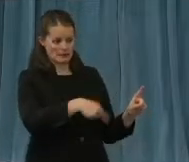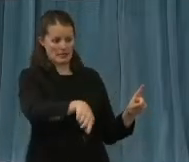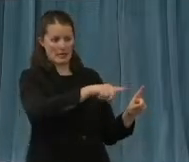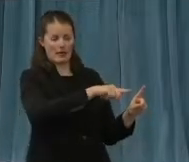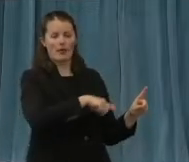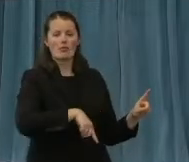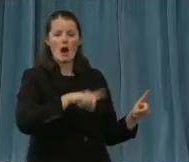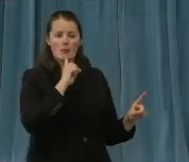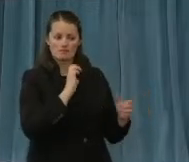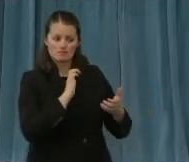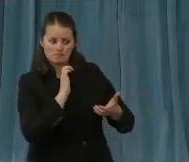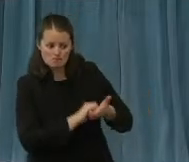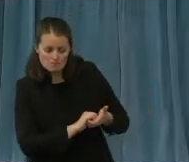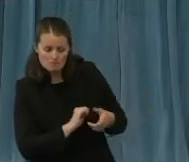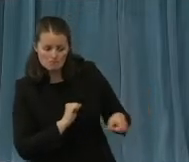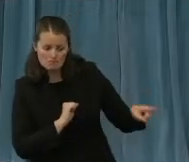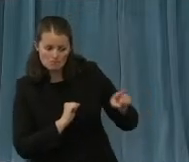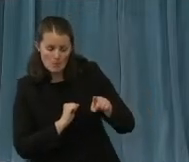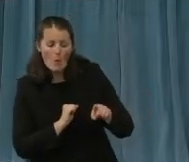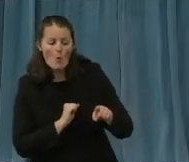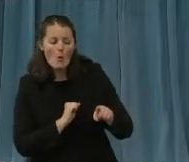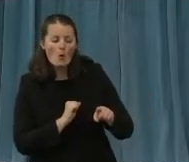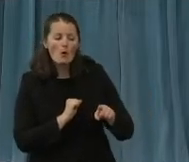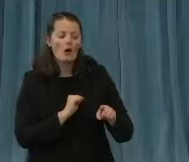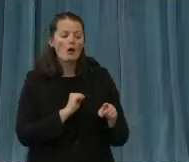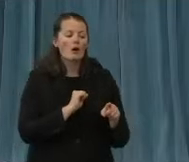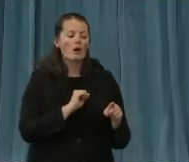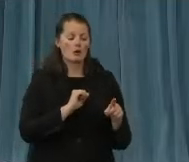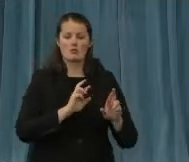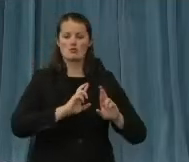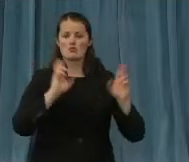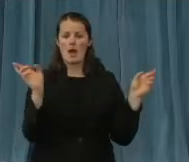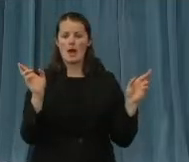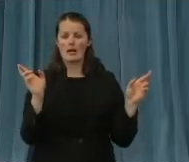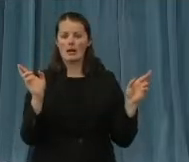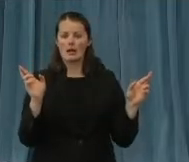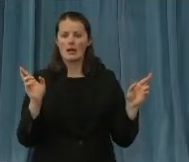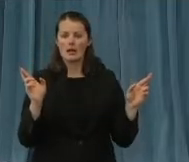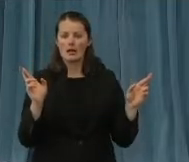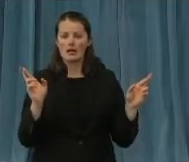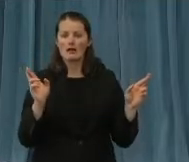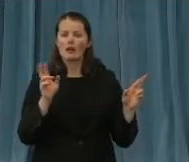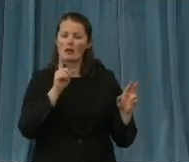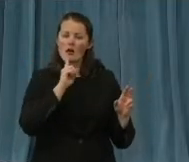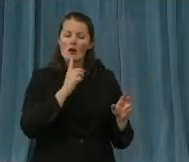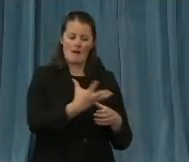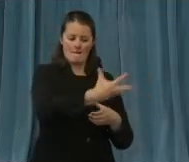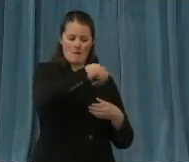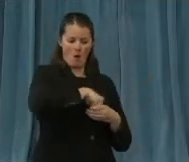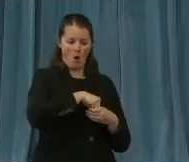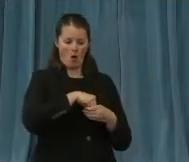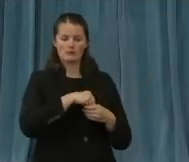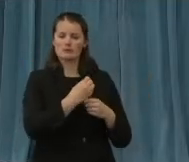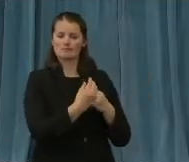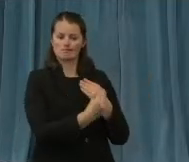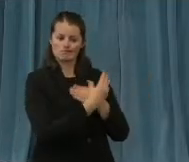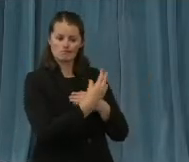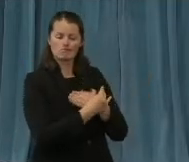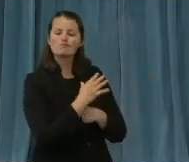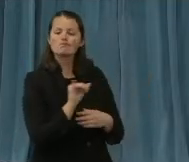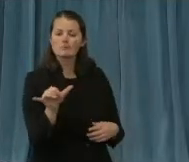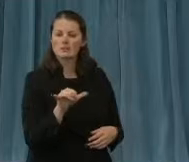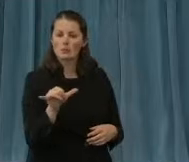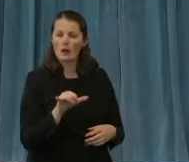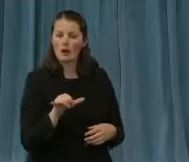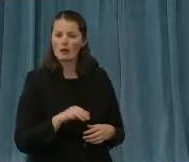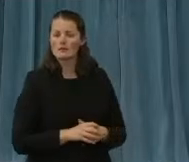will ultimately sign off on any casino reopening plan, is deeply involved in this work as well. This is going to take a big lift